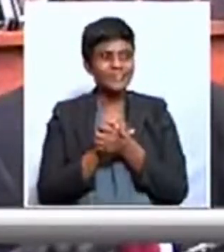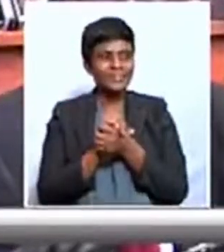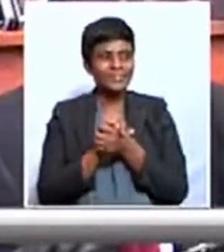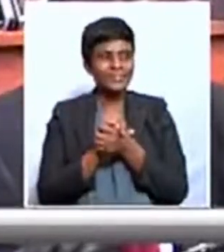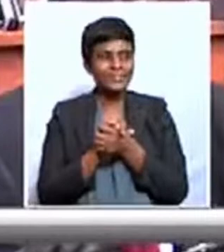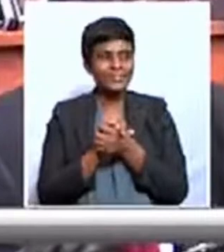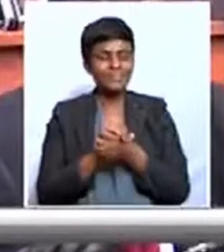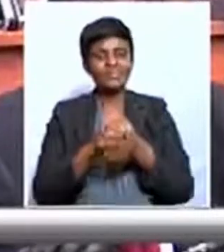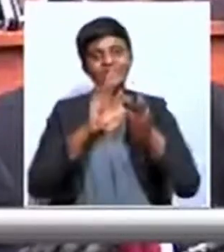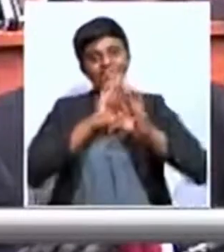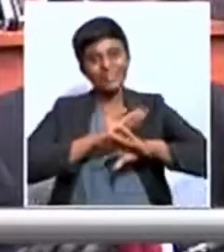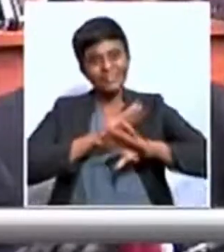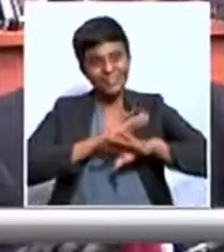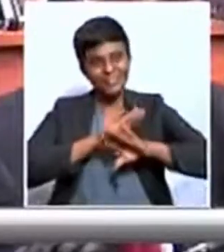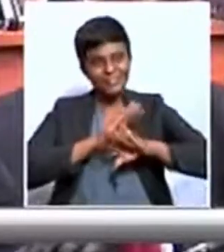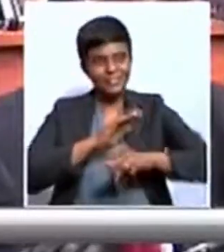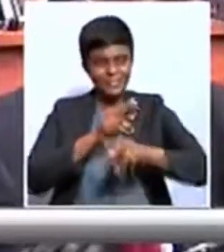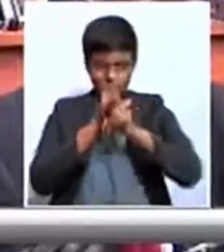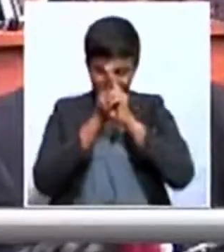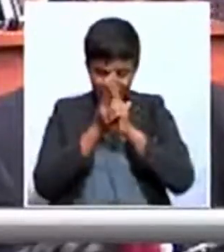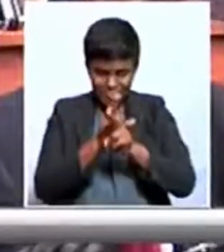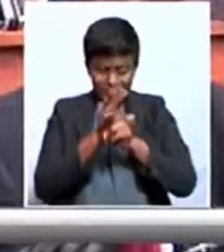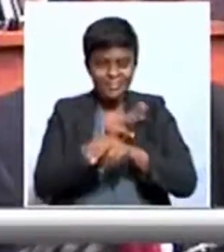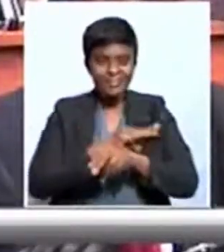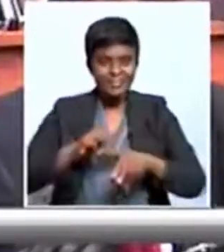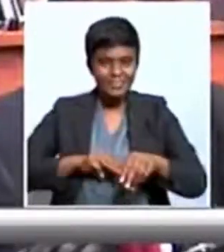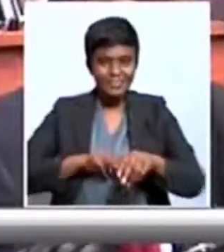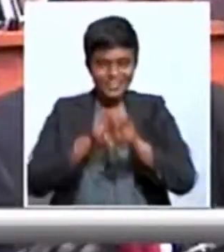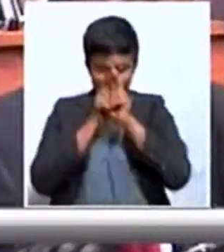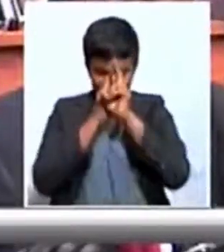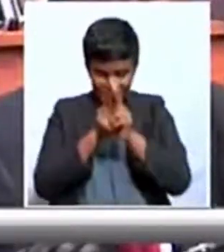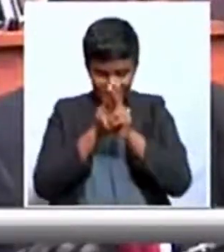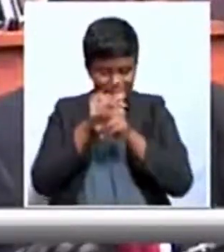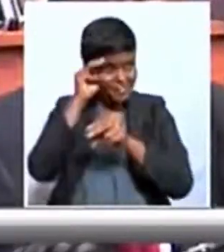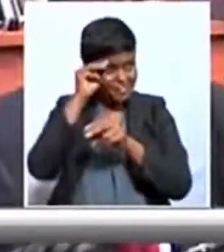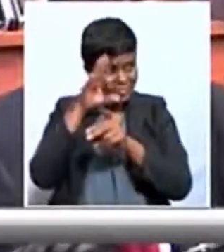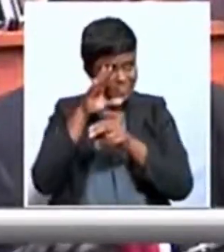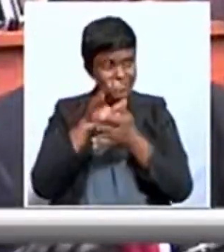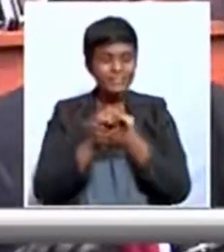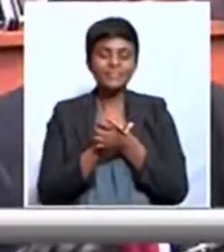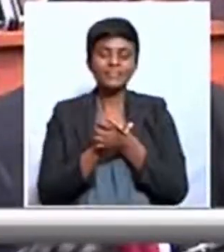Order, Anyway. Honorable Members. Honorable Minister,